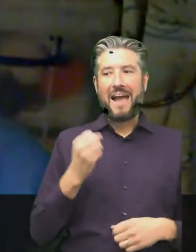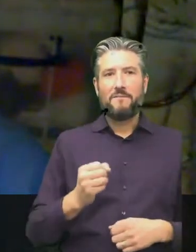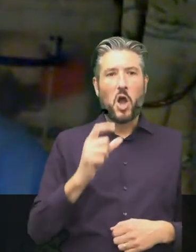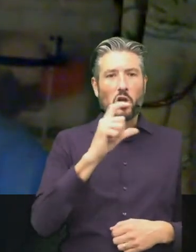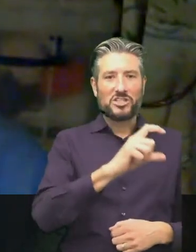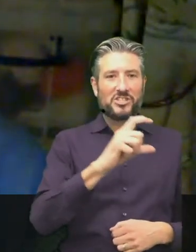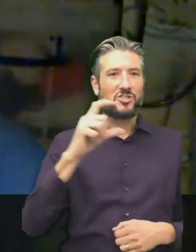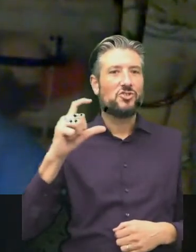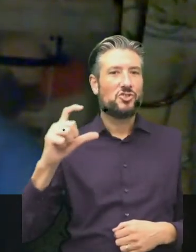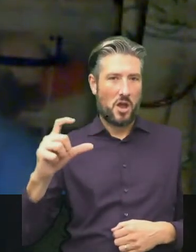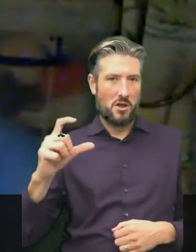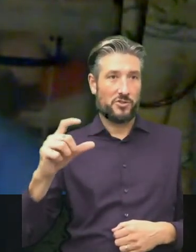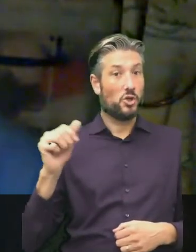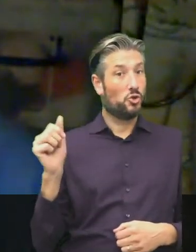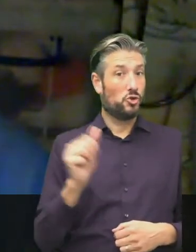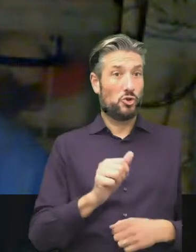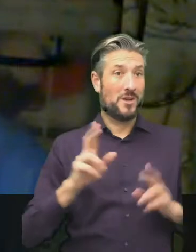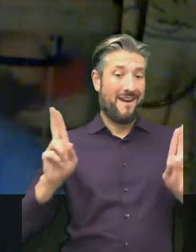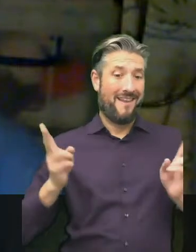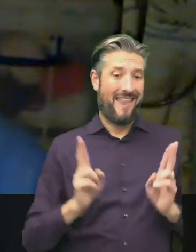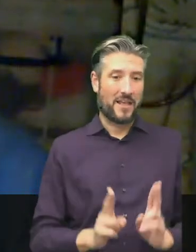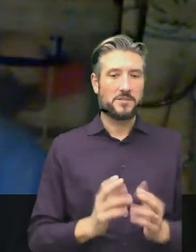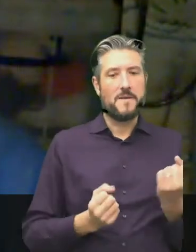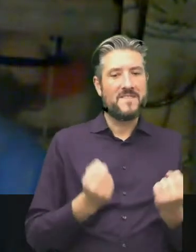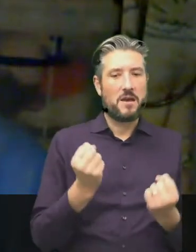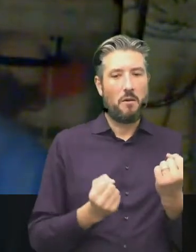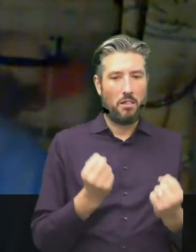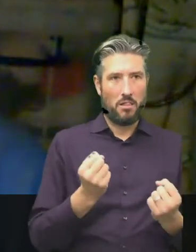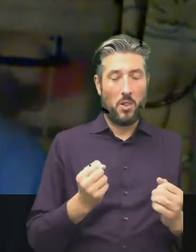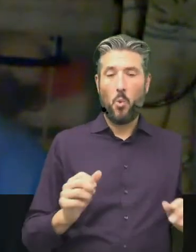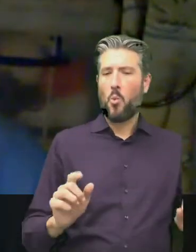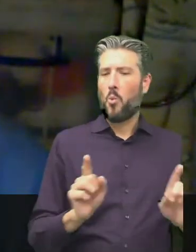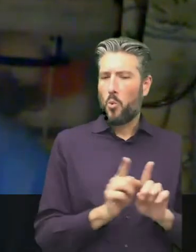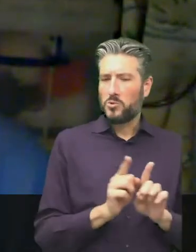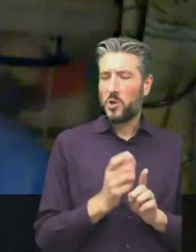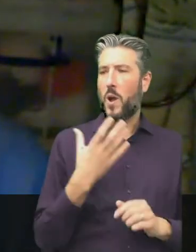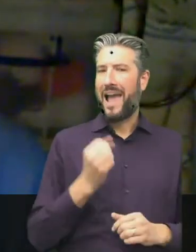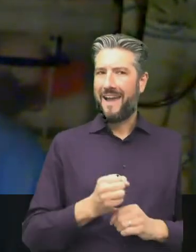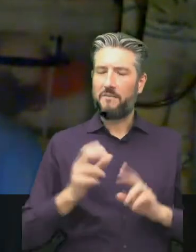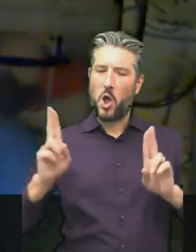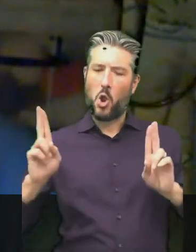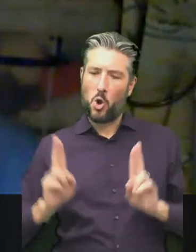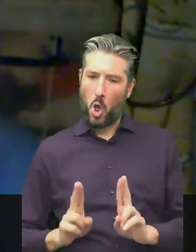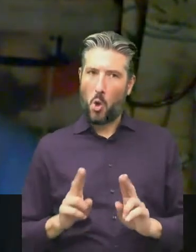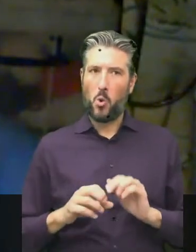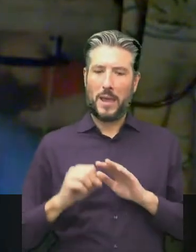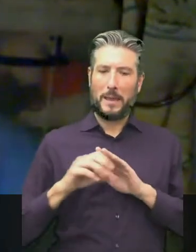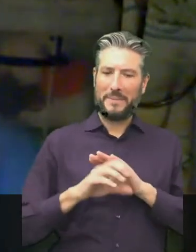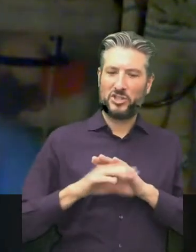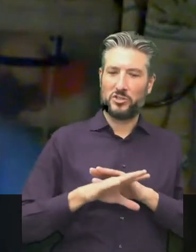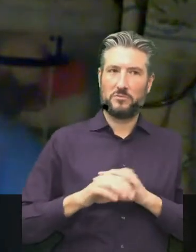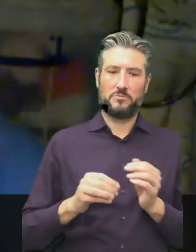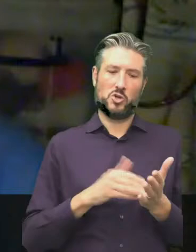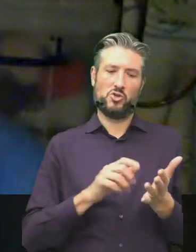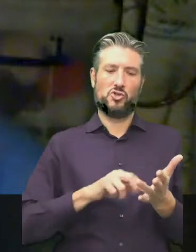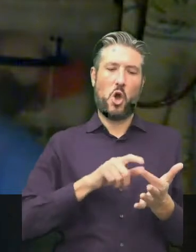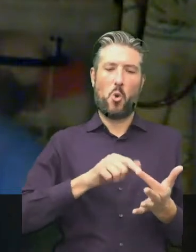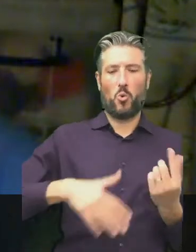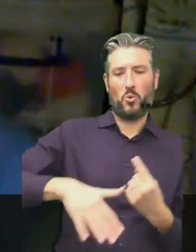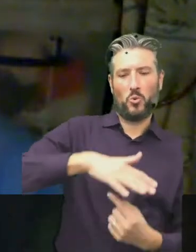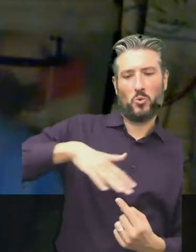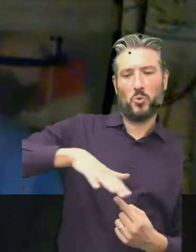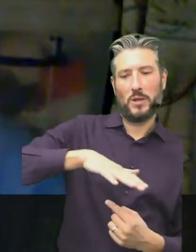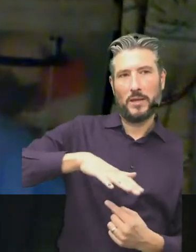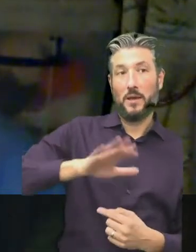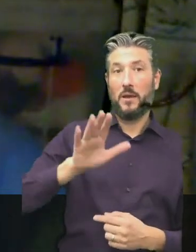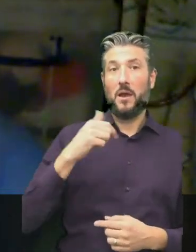also have a low emission zone to encourage people to switch to cleaner vehicles. My question concerns